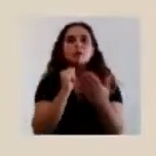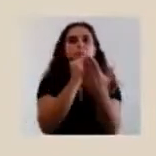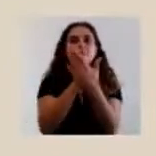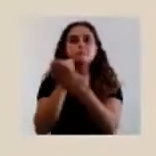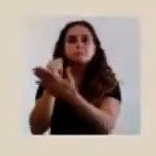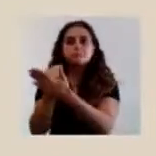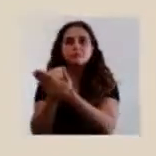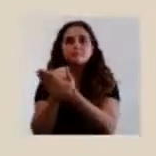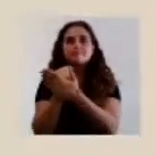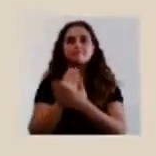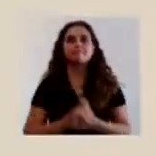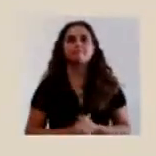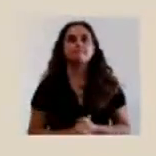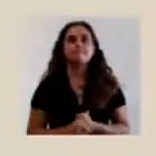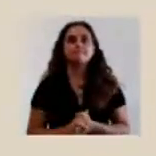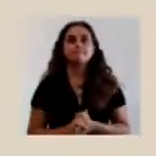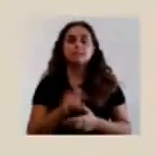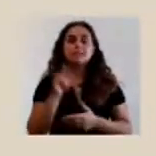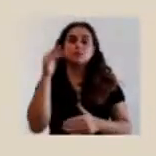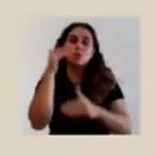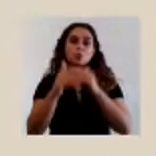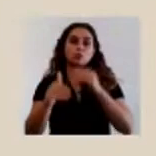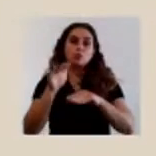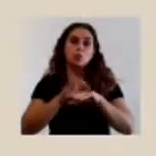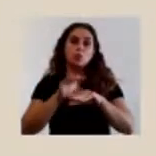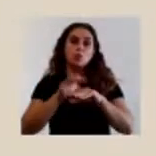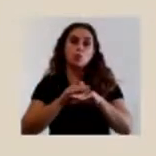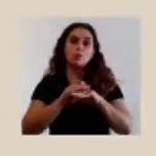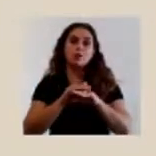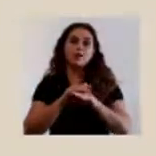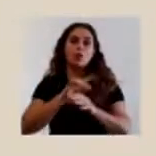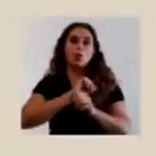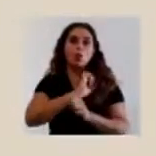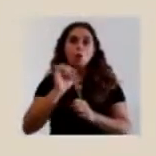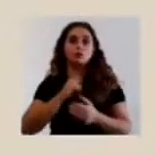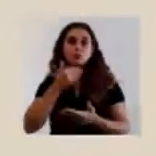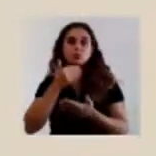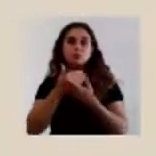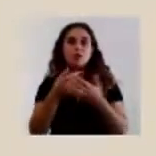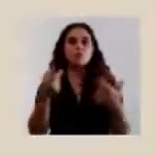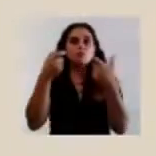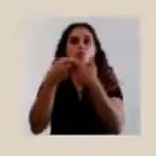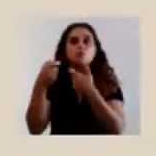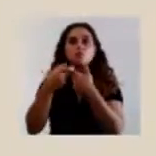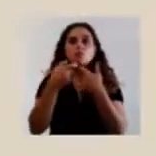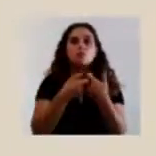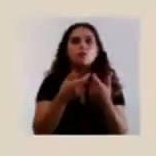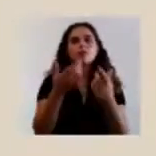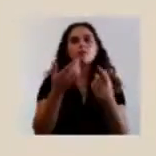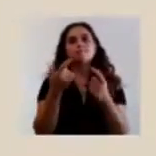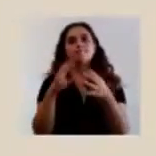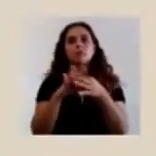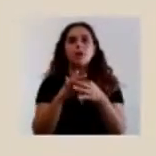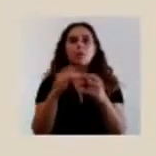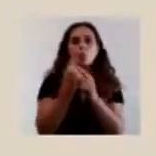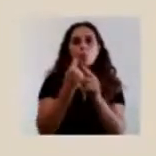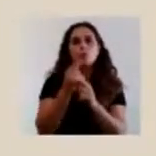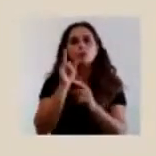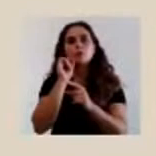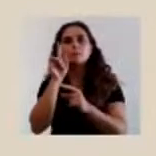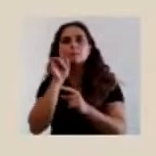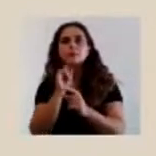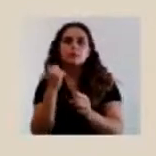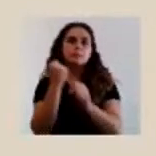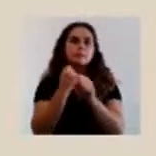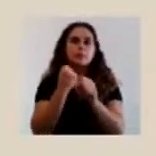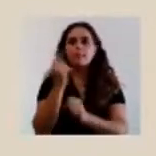with the stereotype. This happens because through experience, we form associations between gender and particular